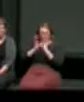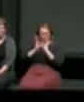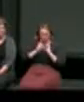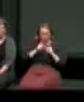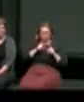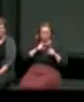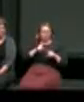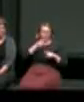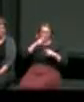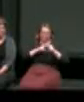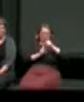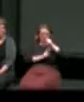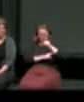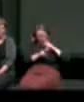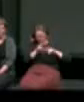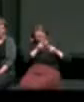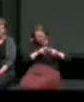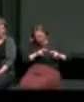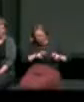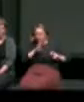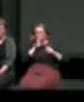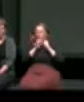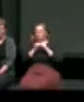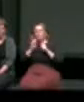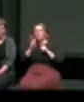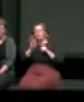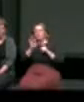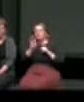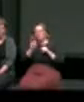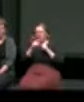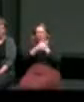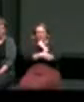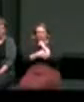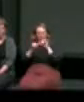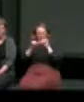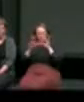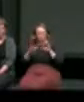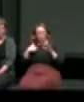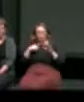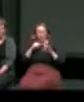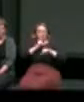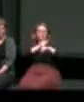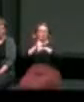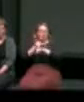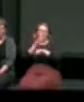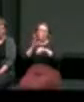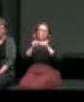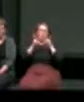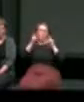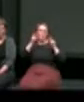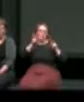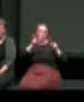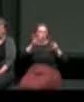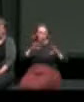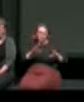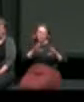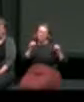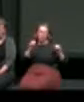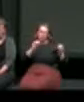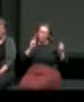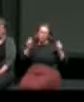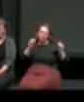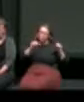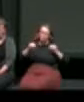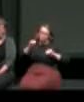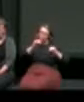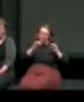Bridge. Talking with Summit County engineers, we actually installed a couple more monitors. So nothing's moving or anything,